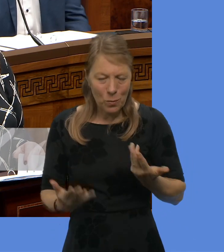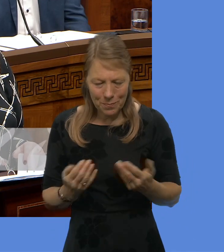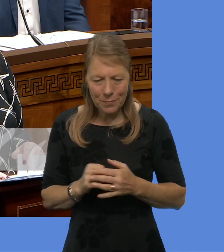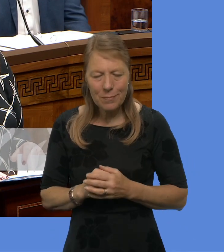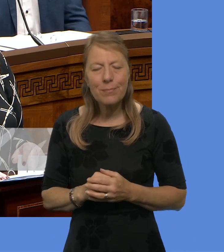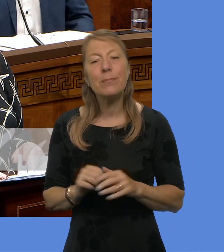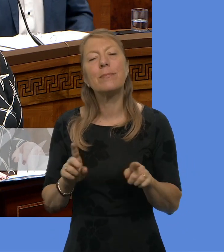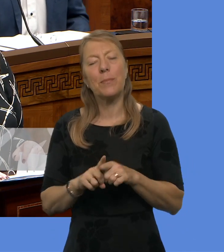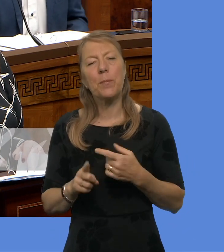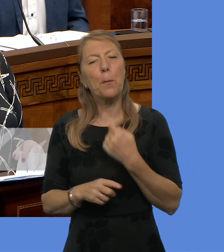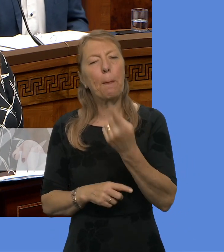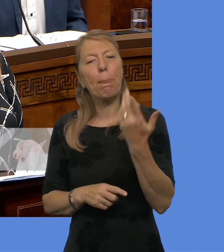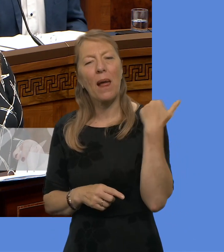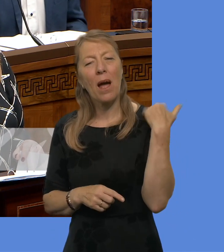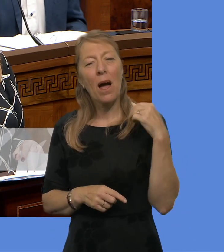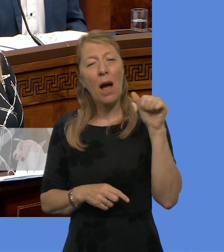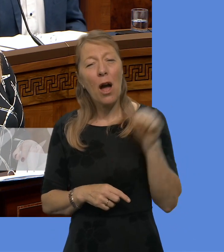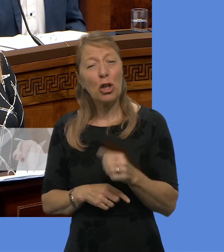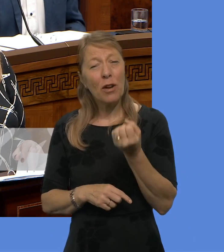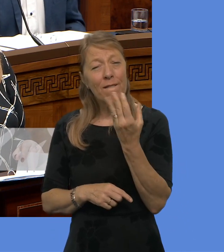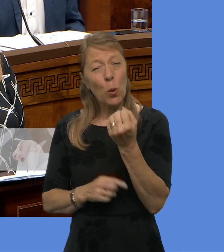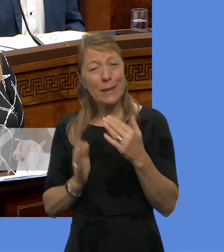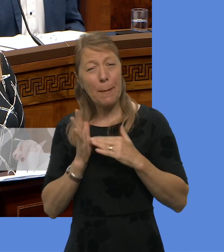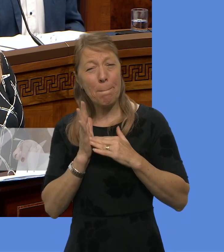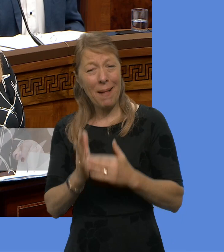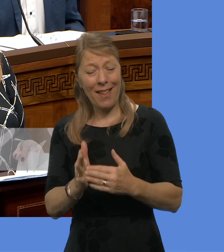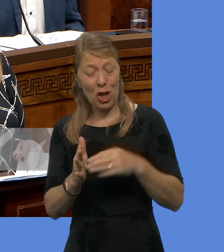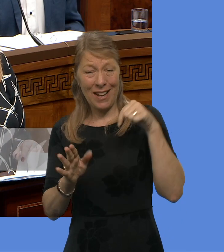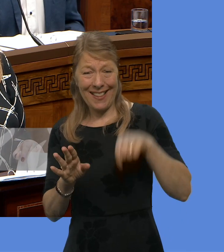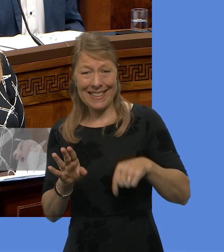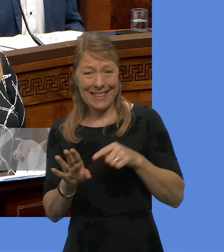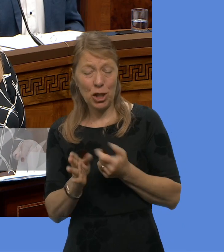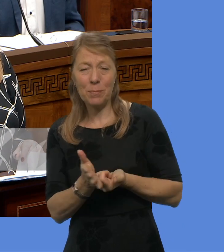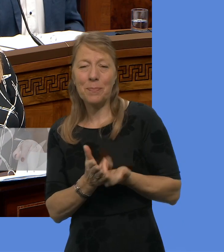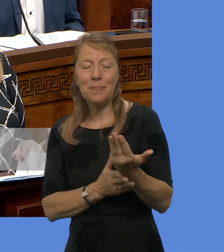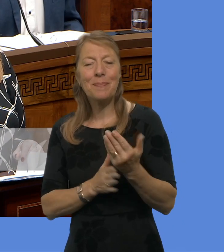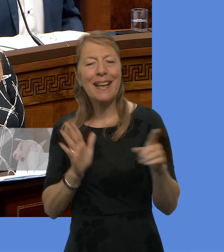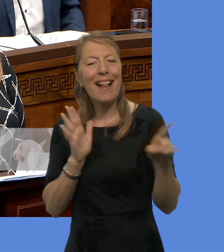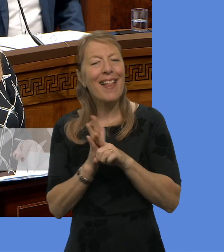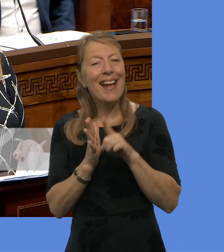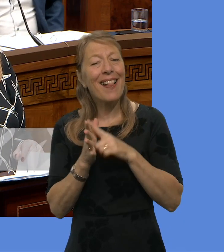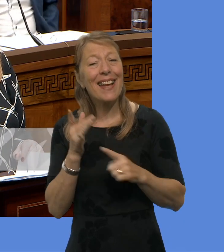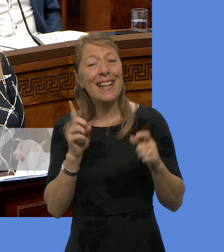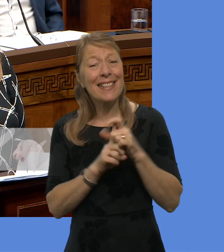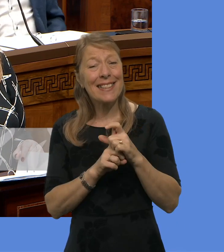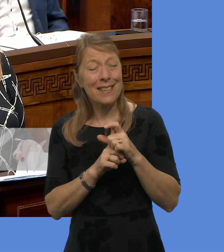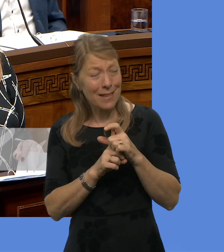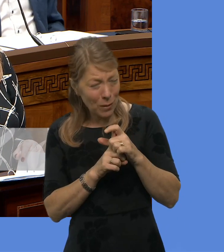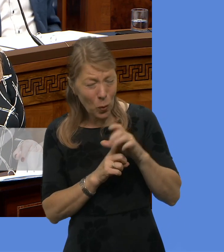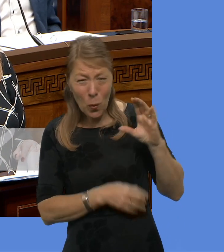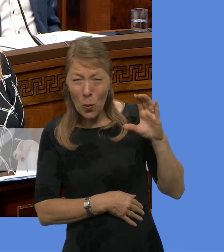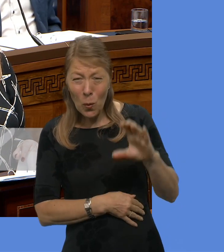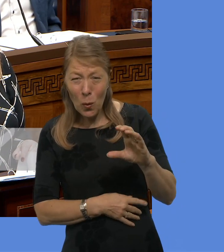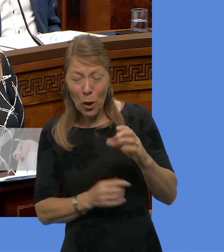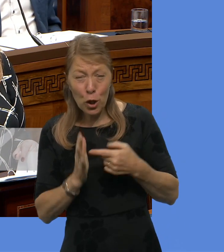about the 114 million spent on legal aid this year, that is a direct indication of how many cases are actually going through the court because